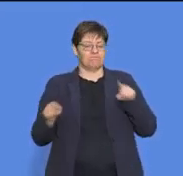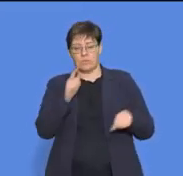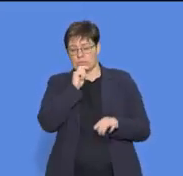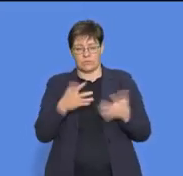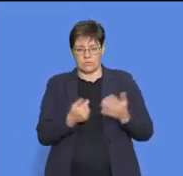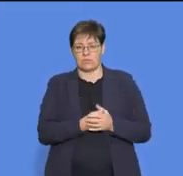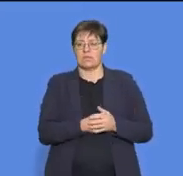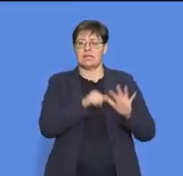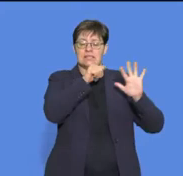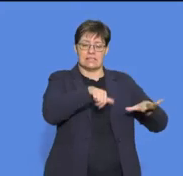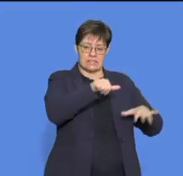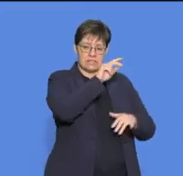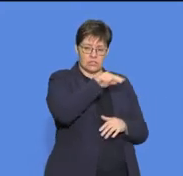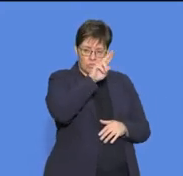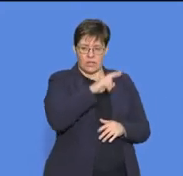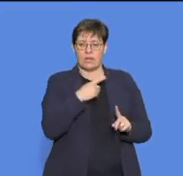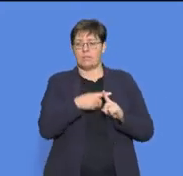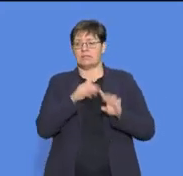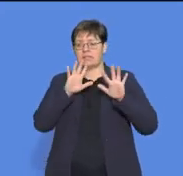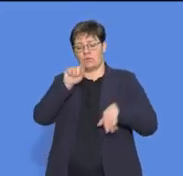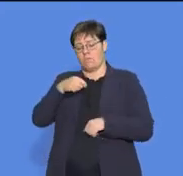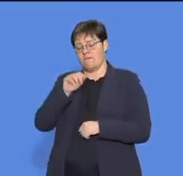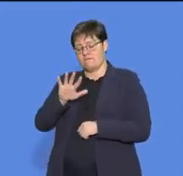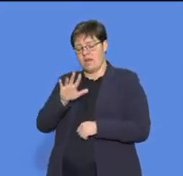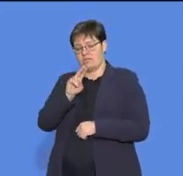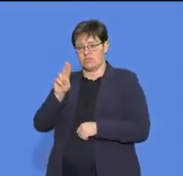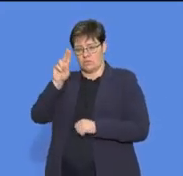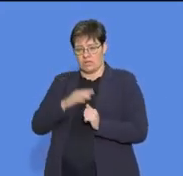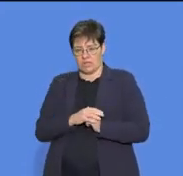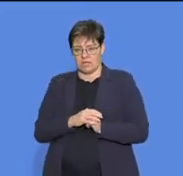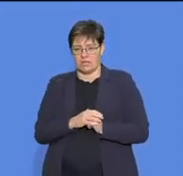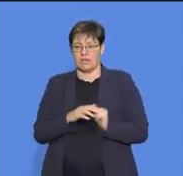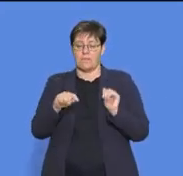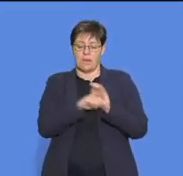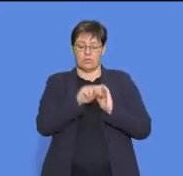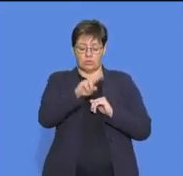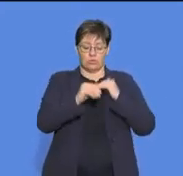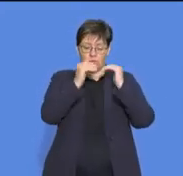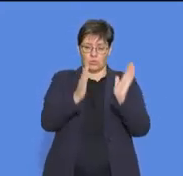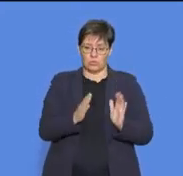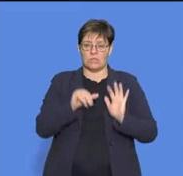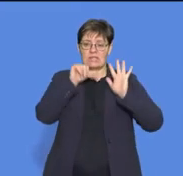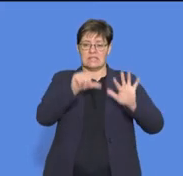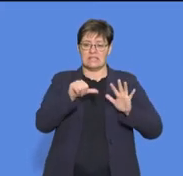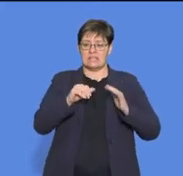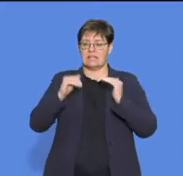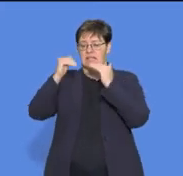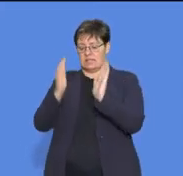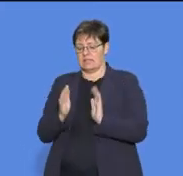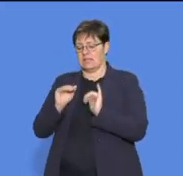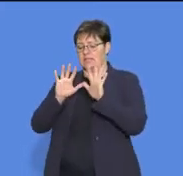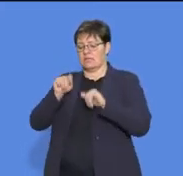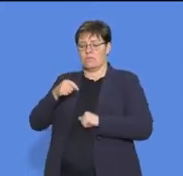The other ones that we haven't used. So we're going to start off with 16, okay, and then 10,5, what we found